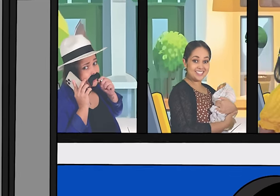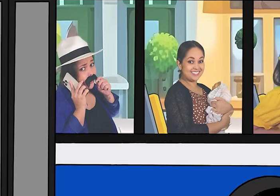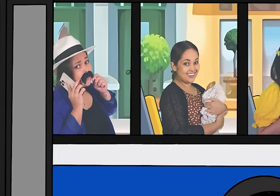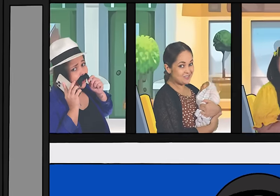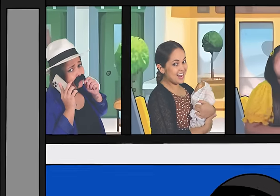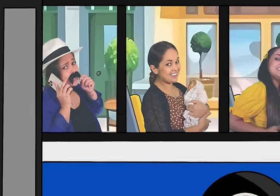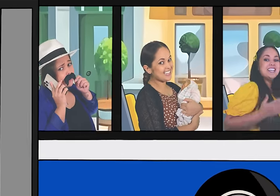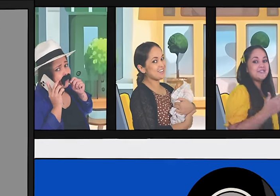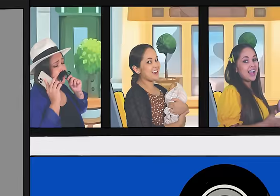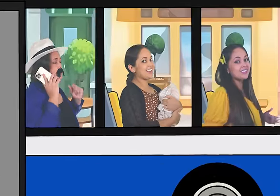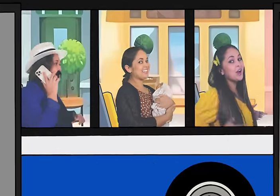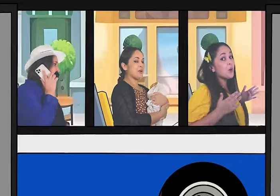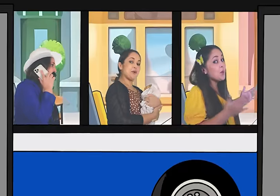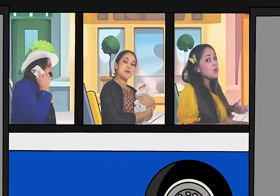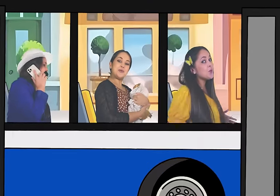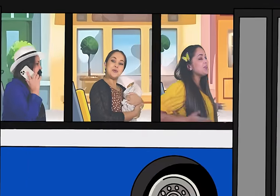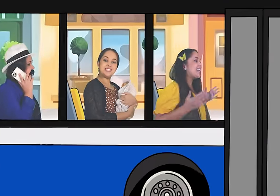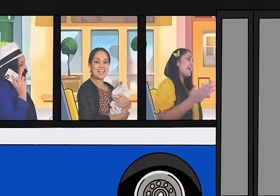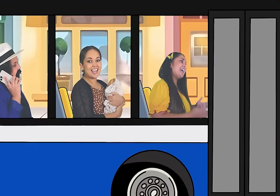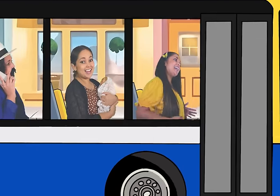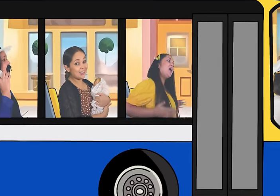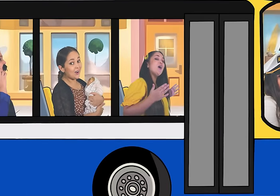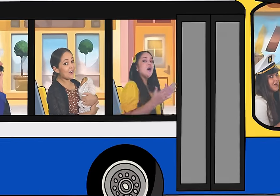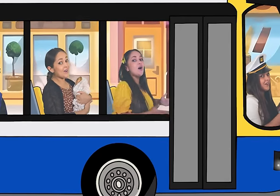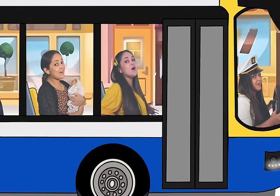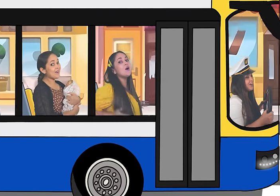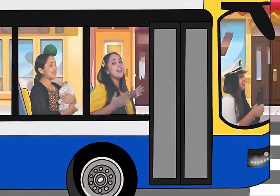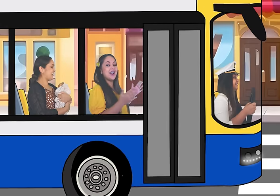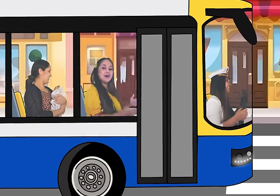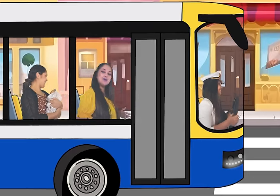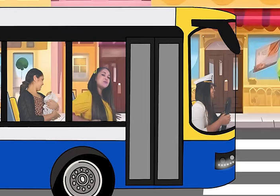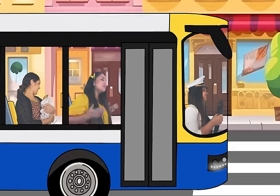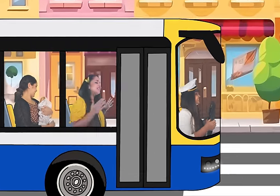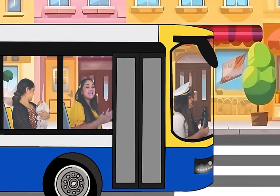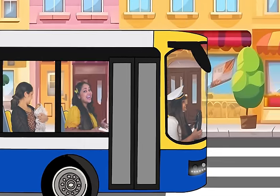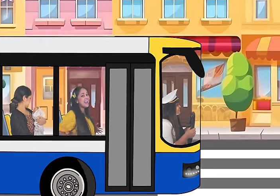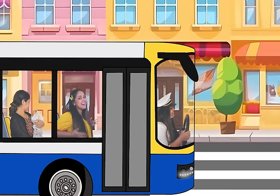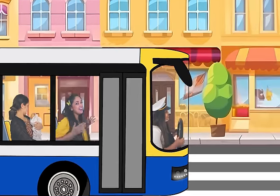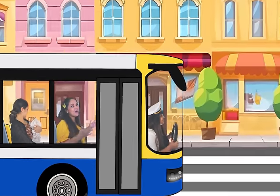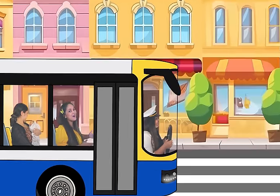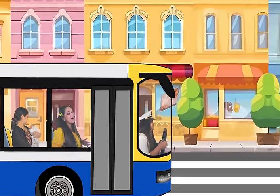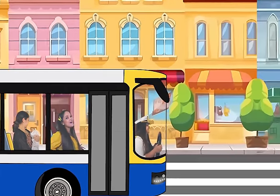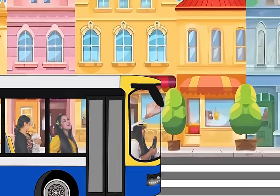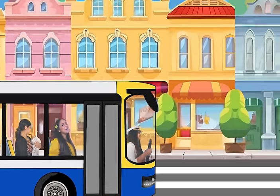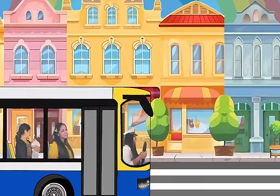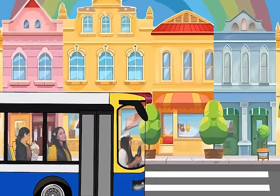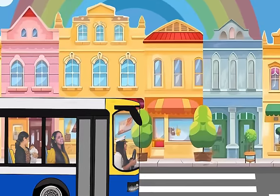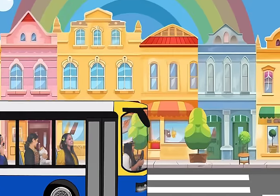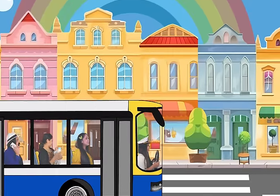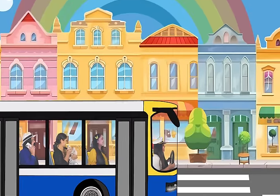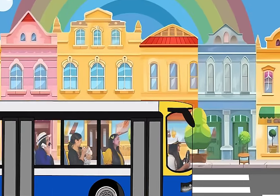on the bus go round and round all day long, all day